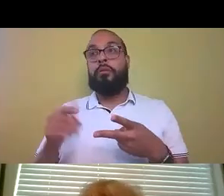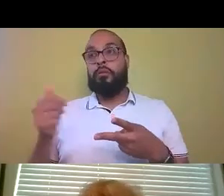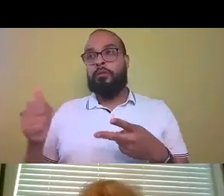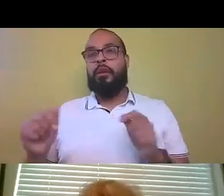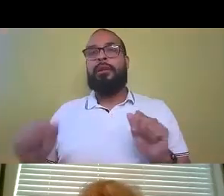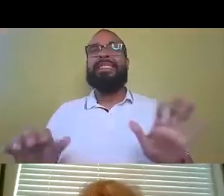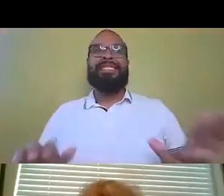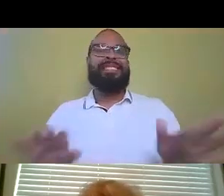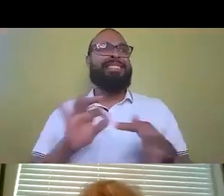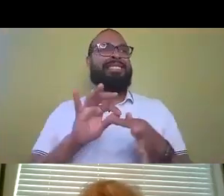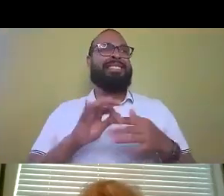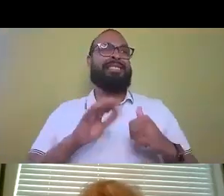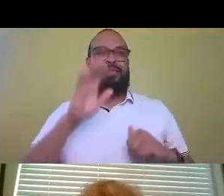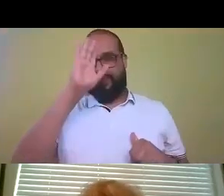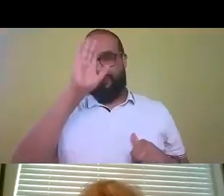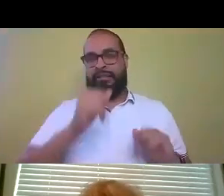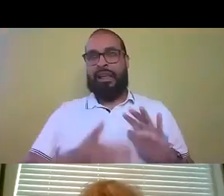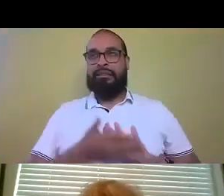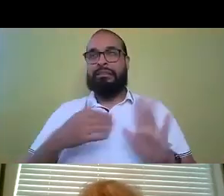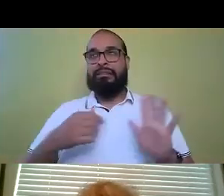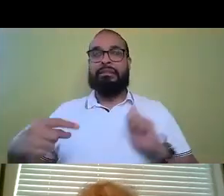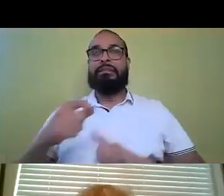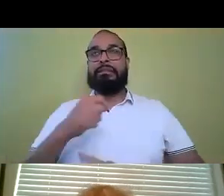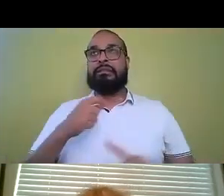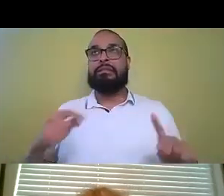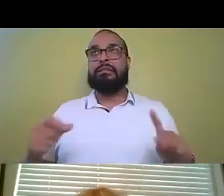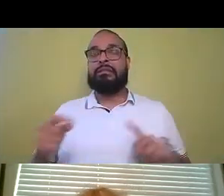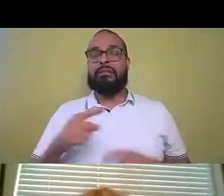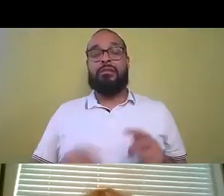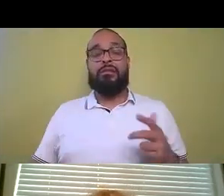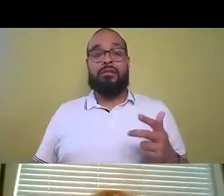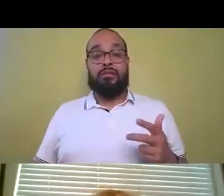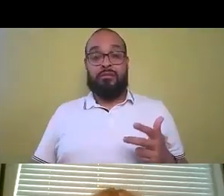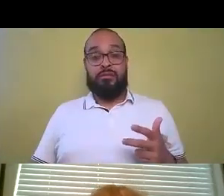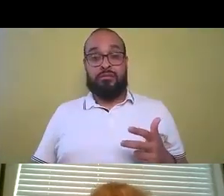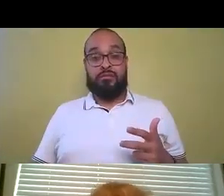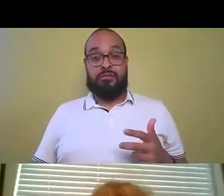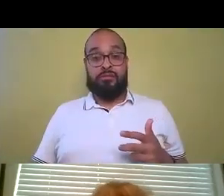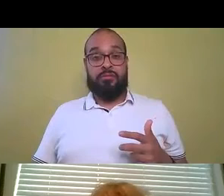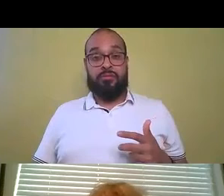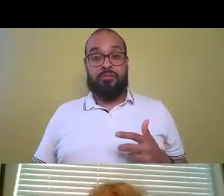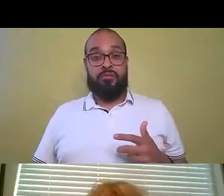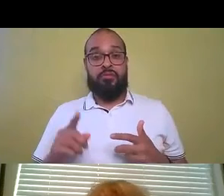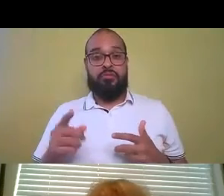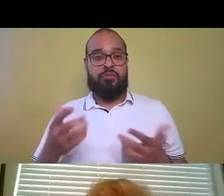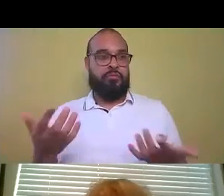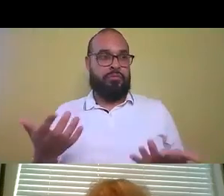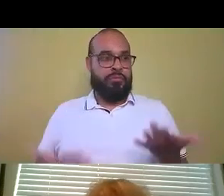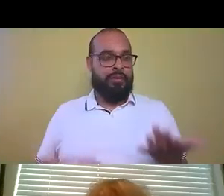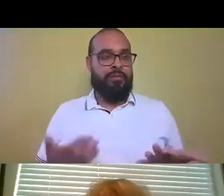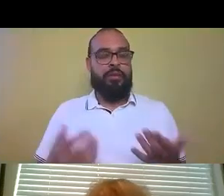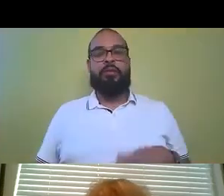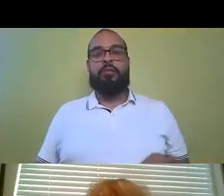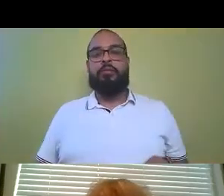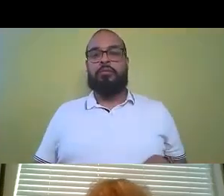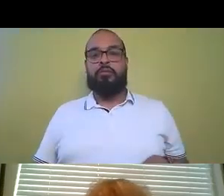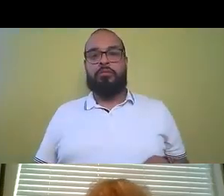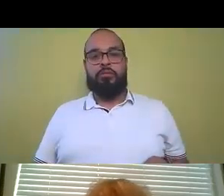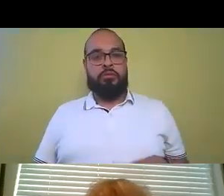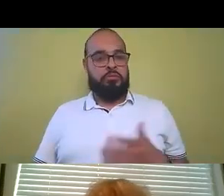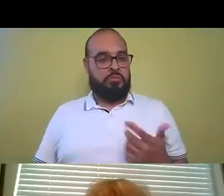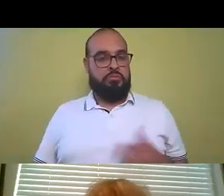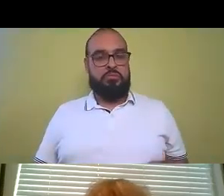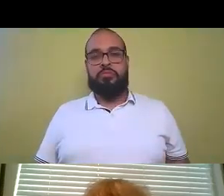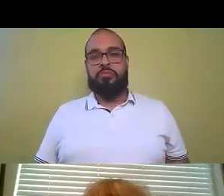running high. And that when you're grinding that coffee, or when you're getting,